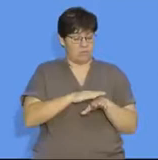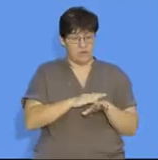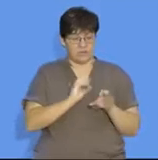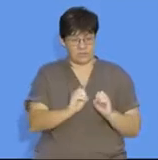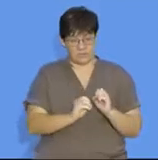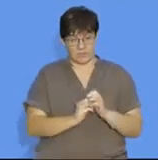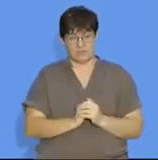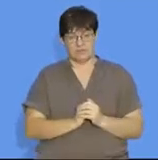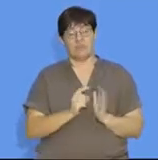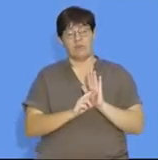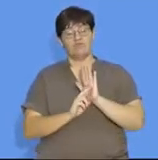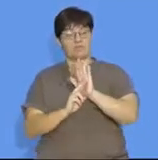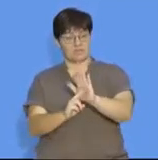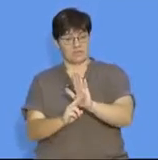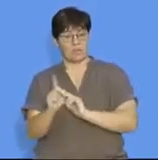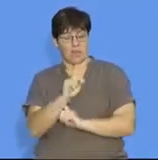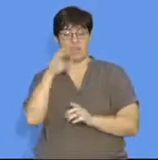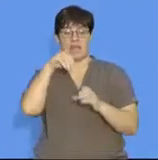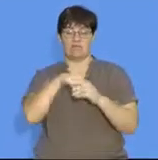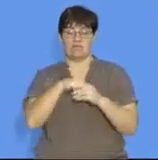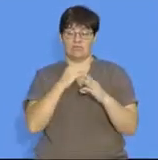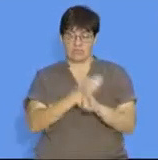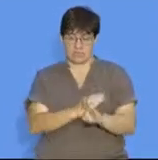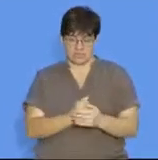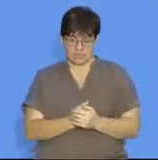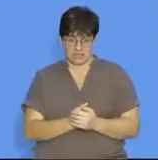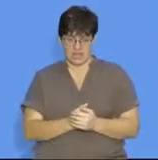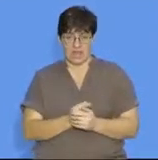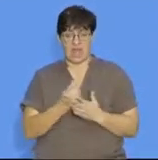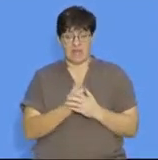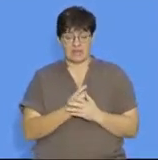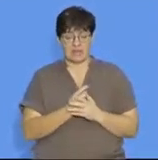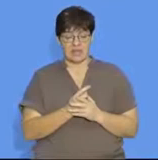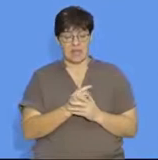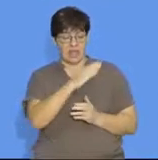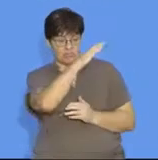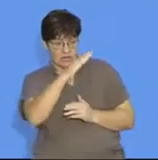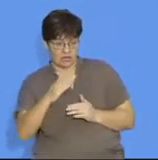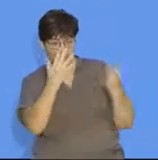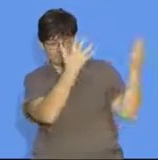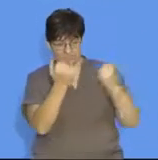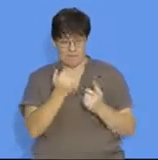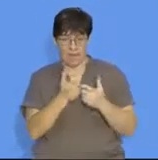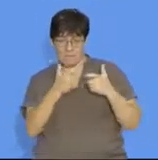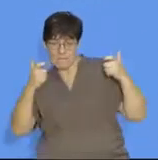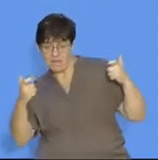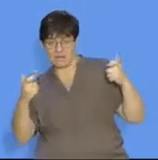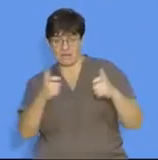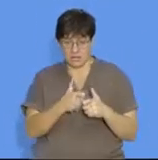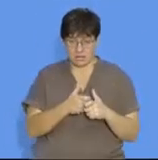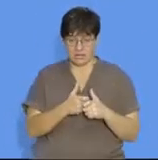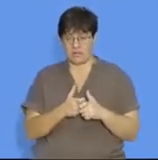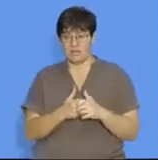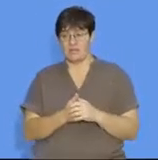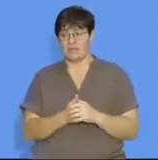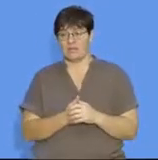0 current, actually represents the internal resistance. And we've managed to use the gradient to calculate the magnitude